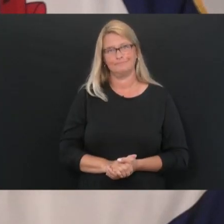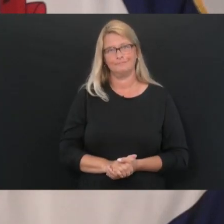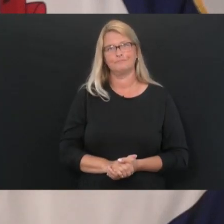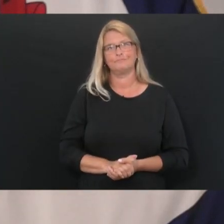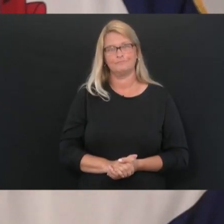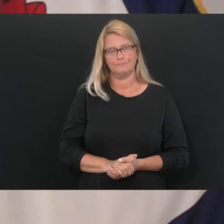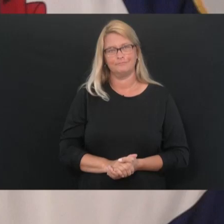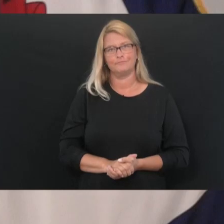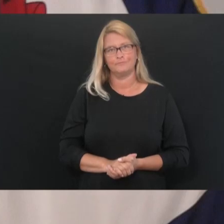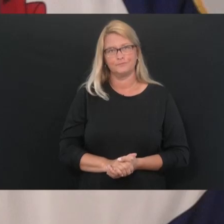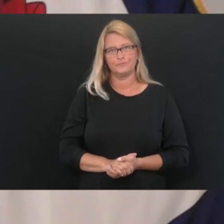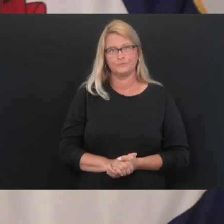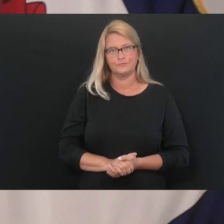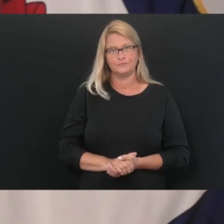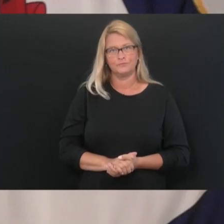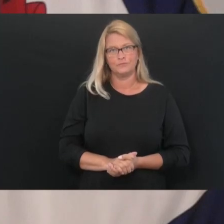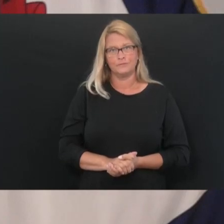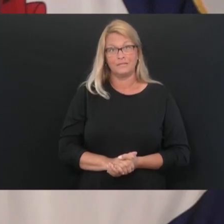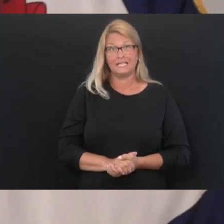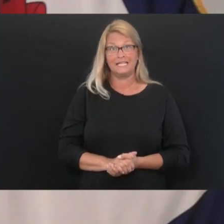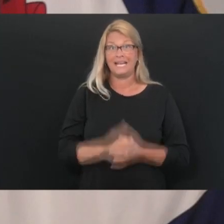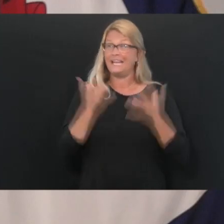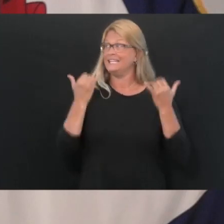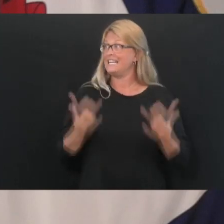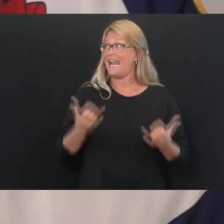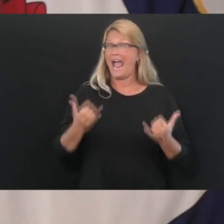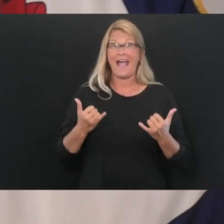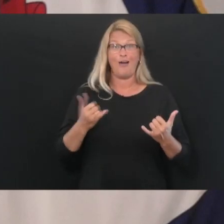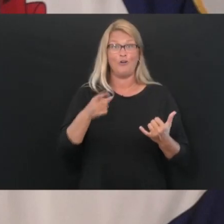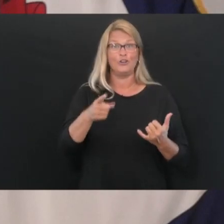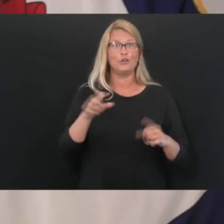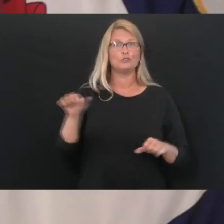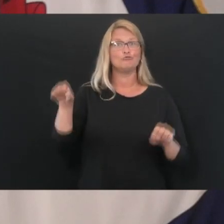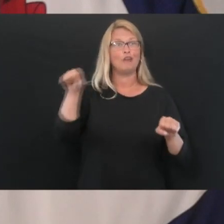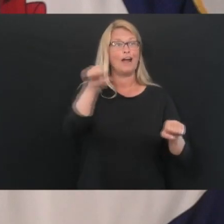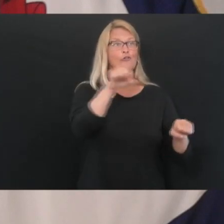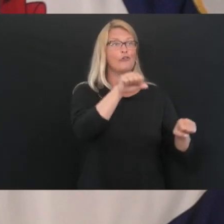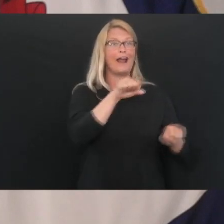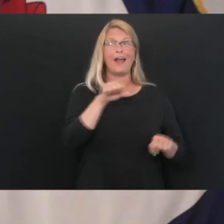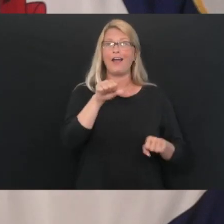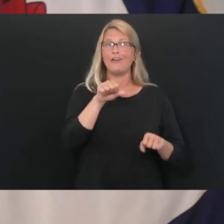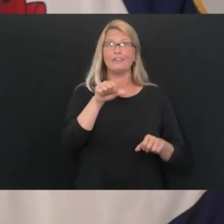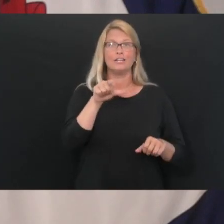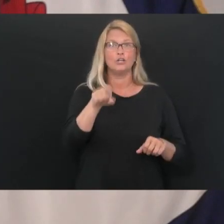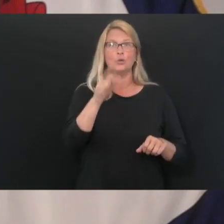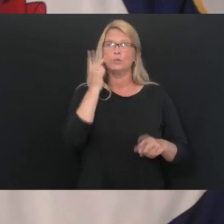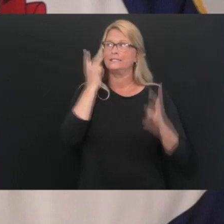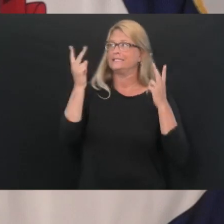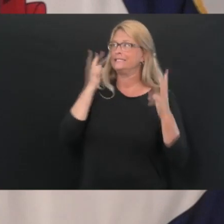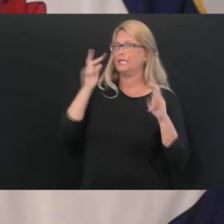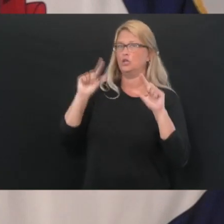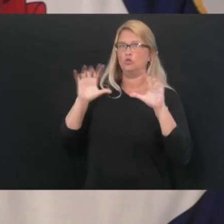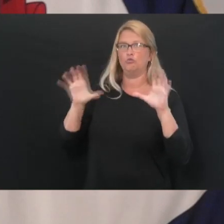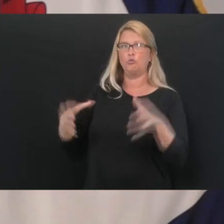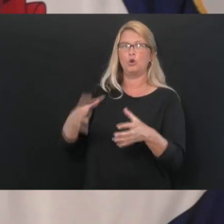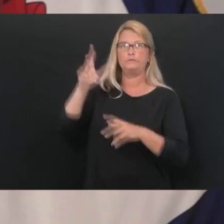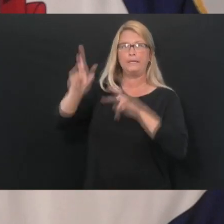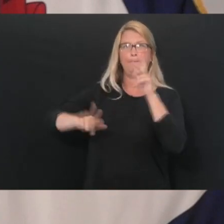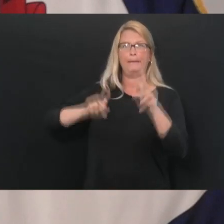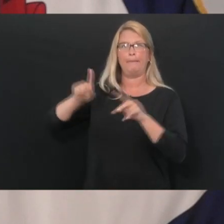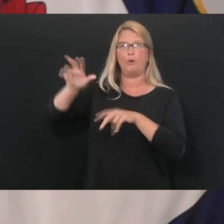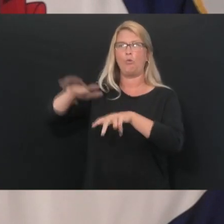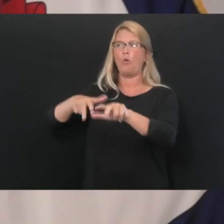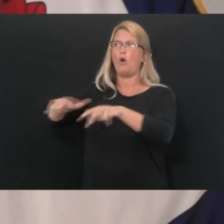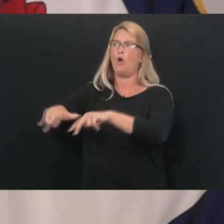honest. When you're driving around now and you're looking at groups that are walking around or wherever they